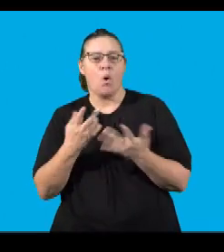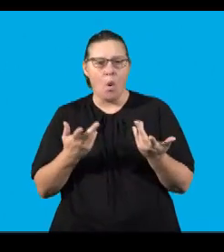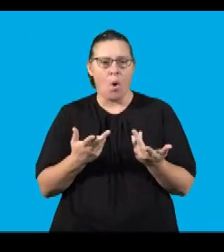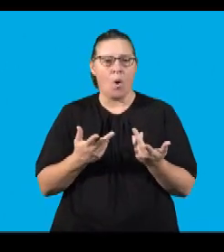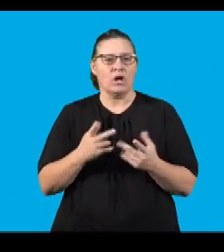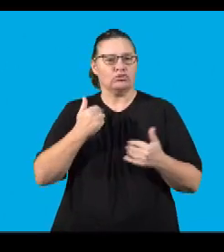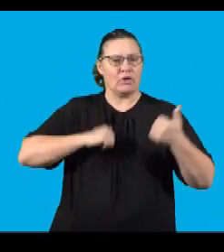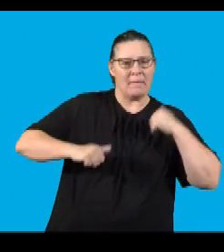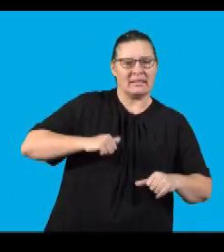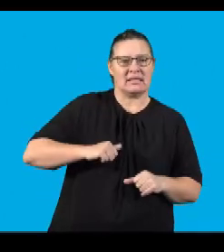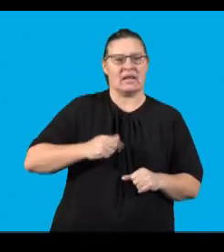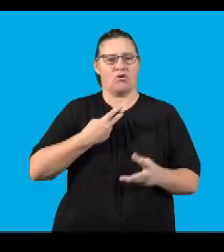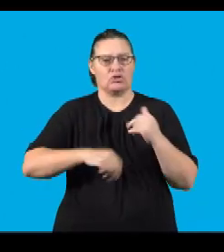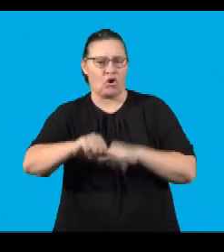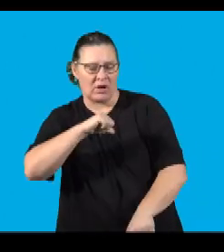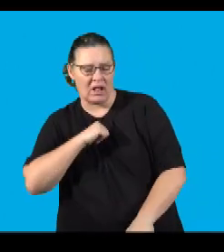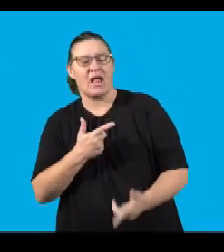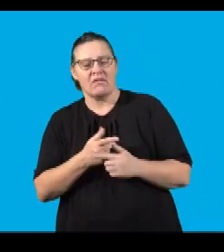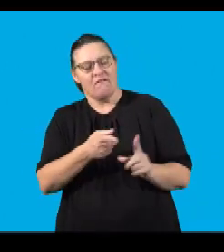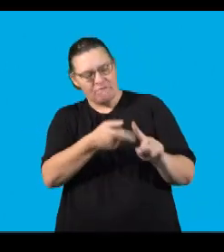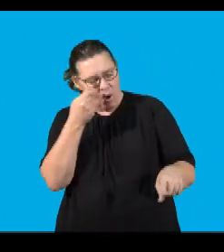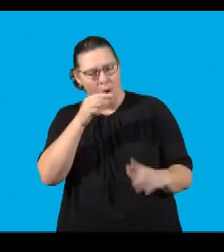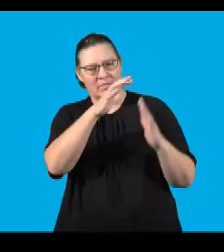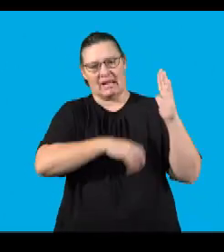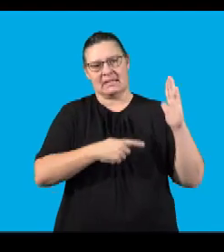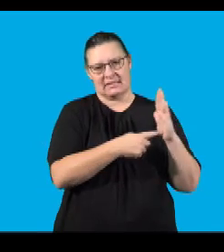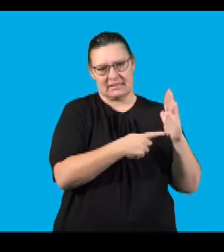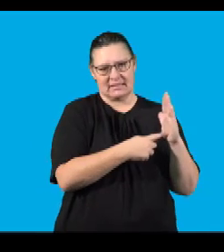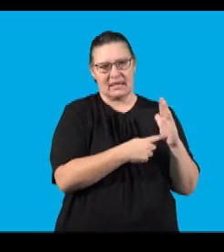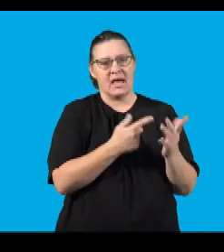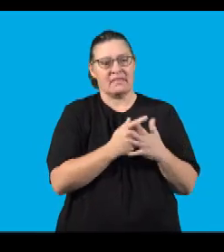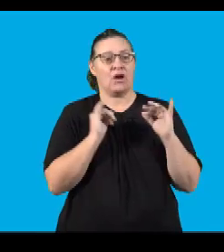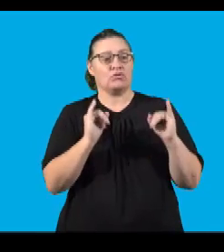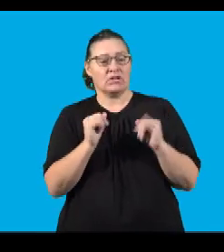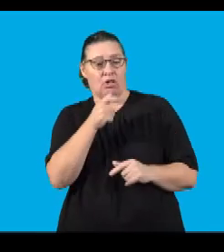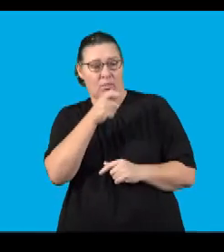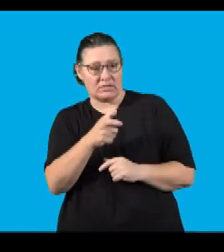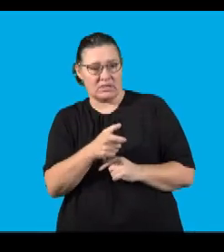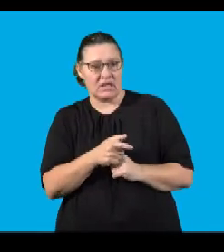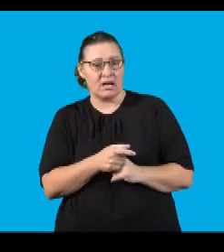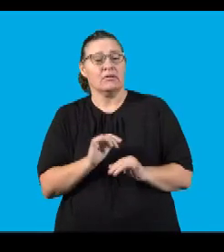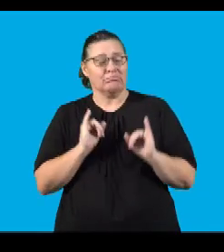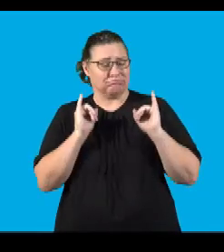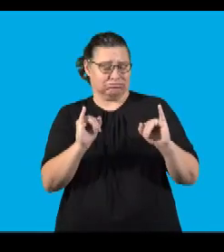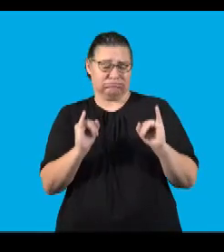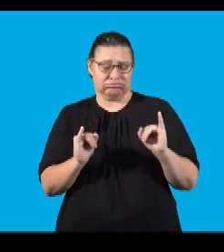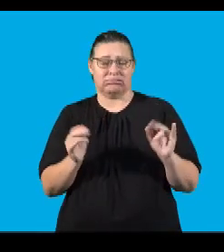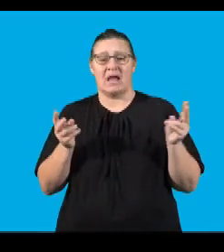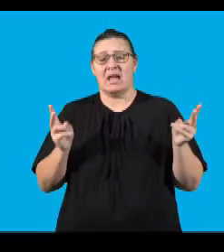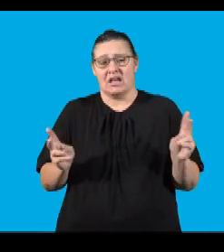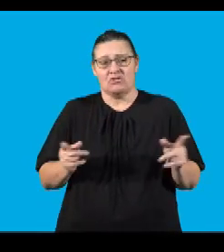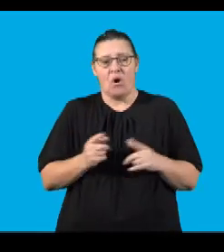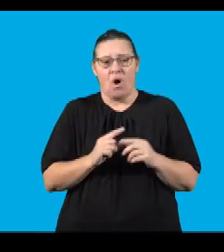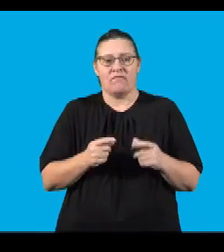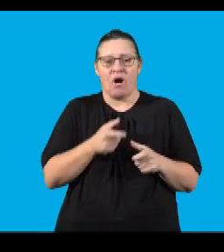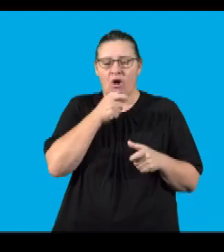your answer in context, evidence from the text. And then here, the critical comment, the detrimental nature of